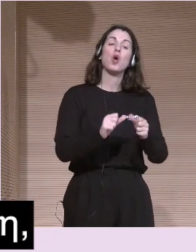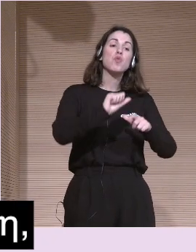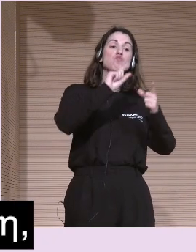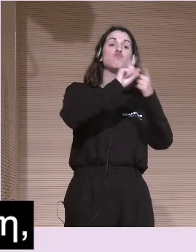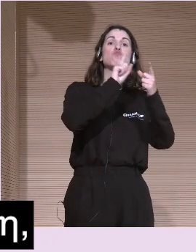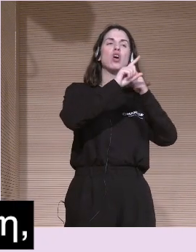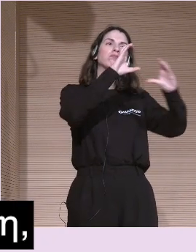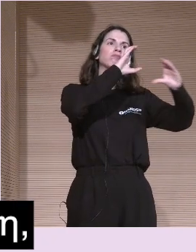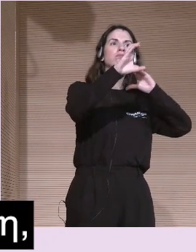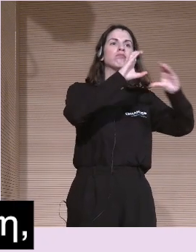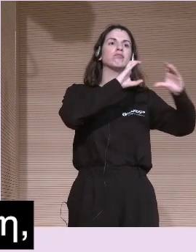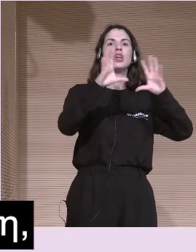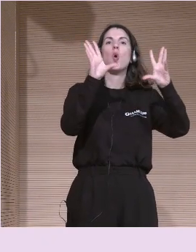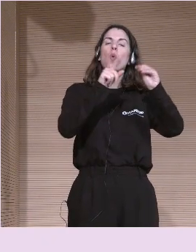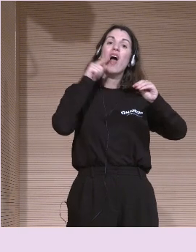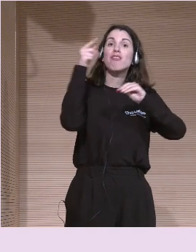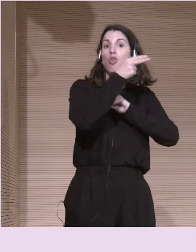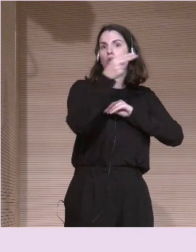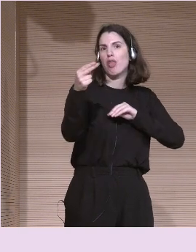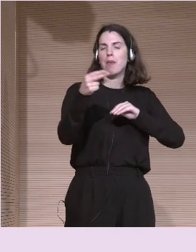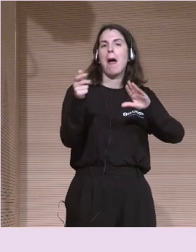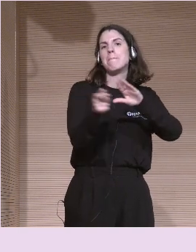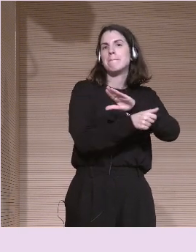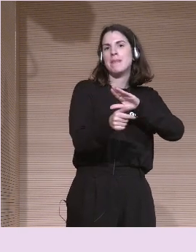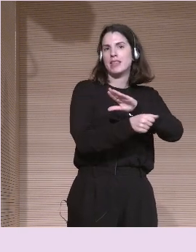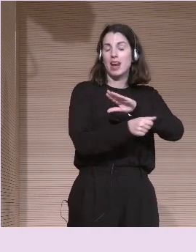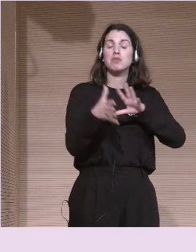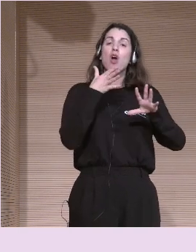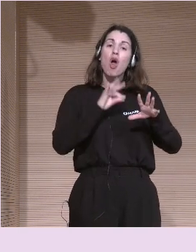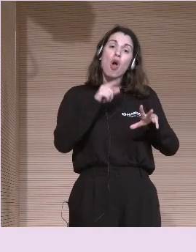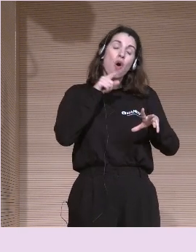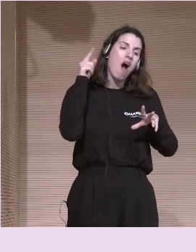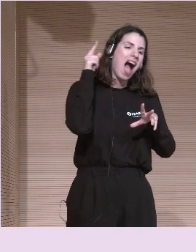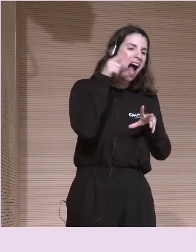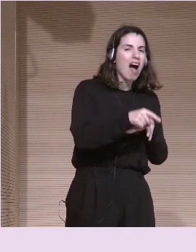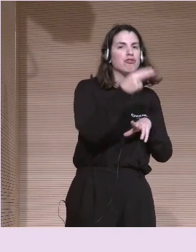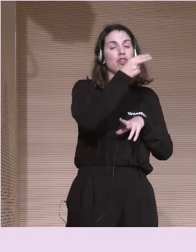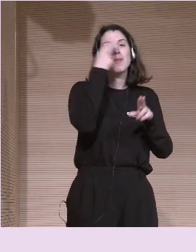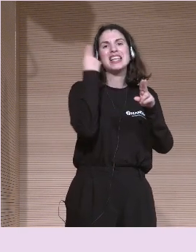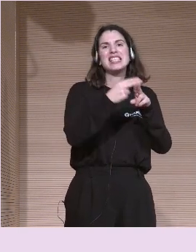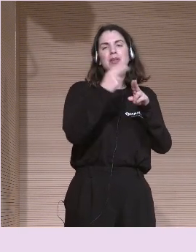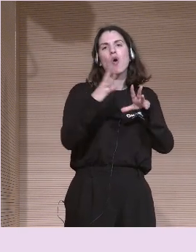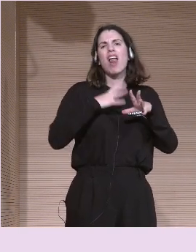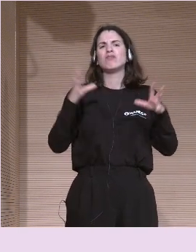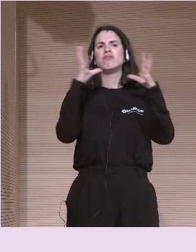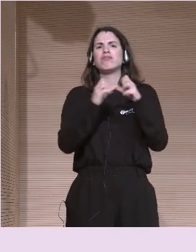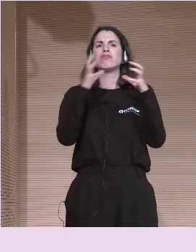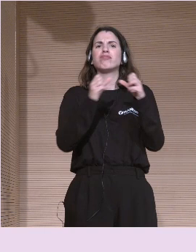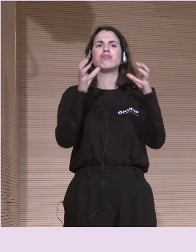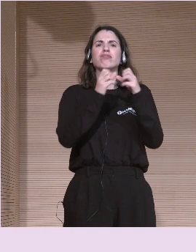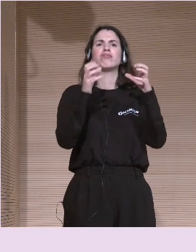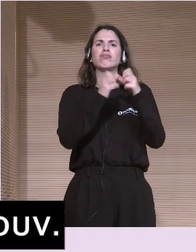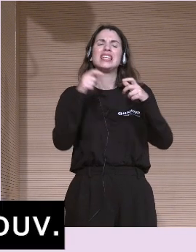highly contested and polarizing and sort of dehumanized topic in the public domain, and often hijacked by the people who've got the